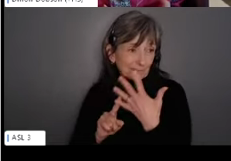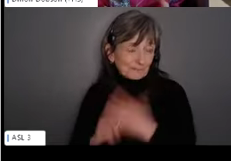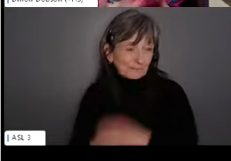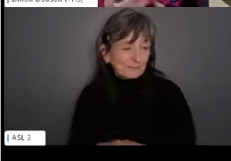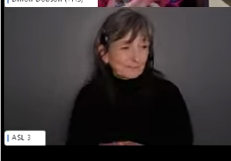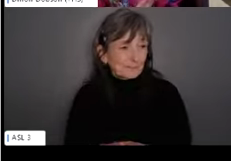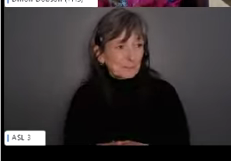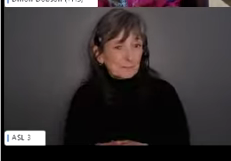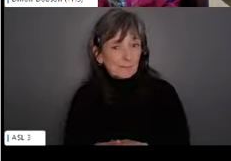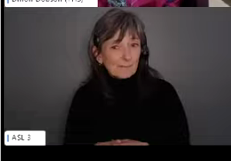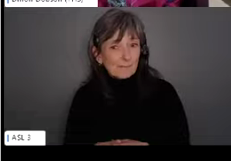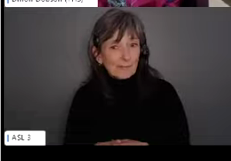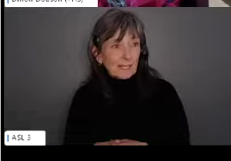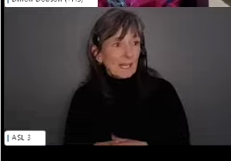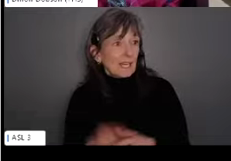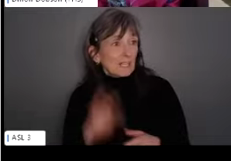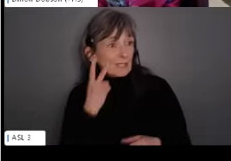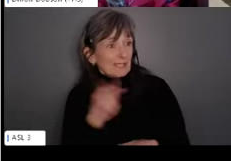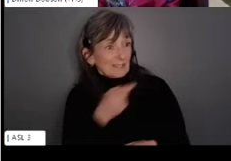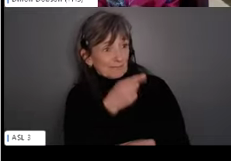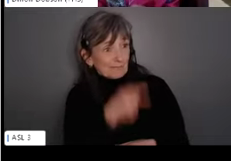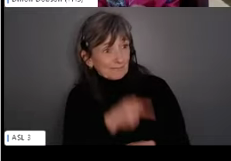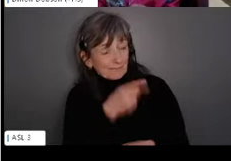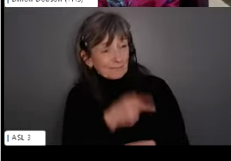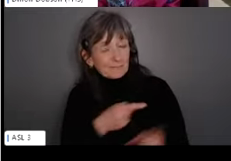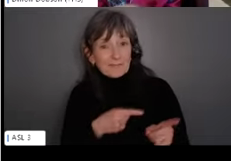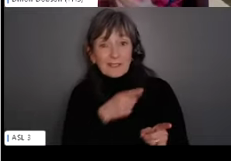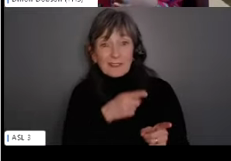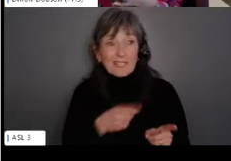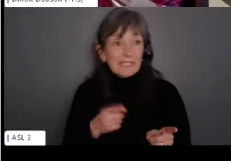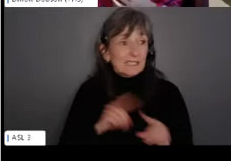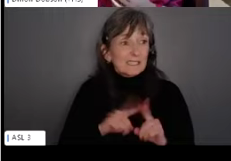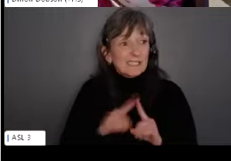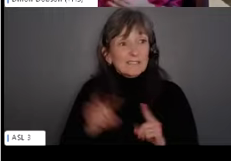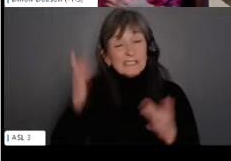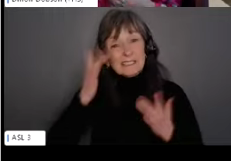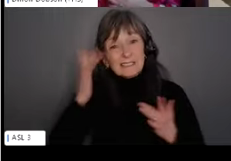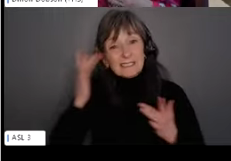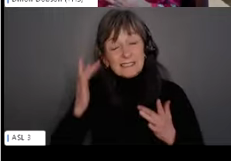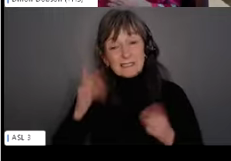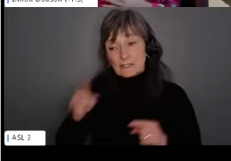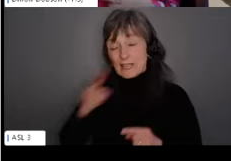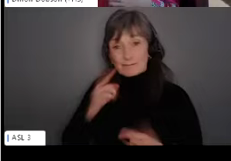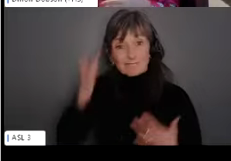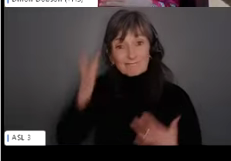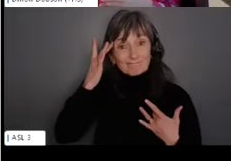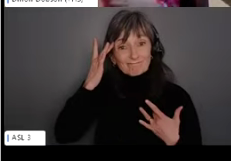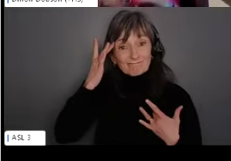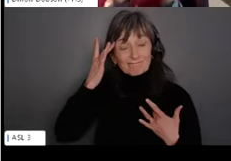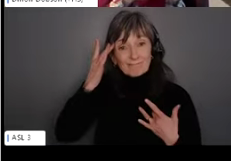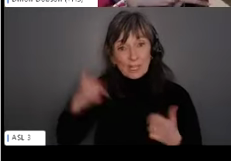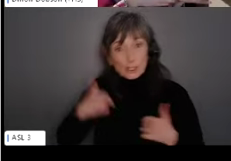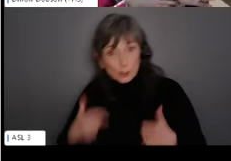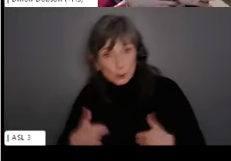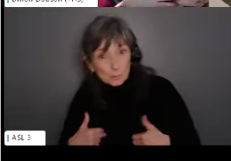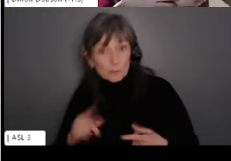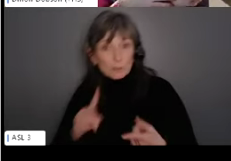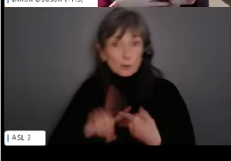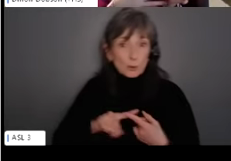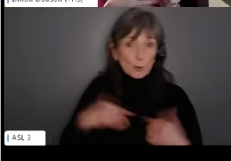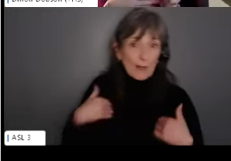zoonotic diseases, as you can see on the screen, those are essentially diseases that can pass, or illnesses that can pass between a human and an